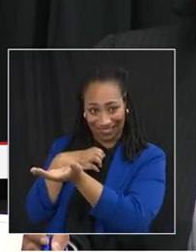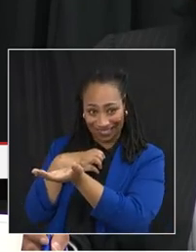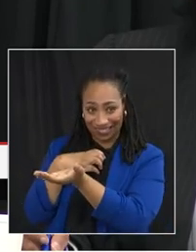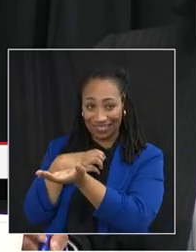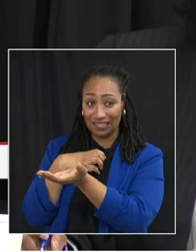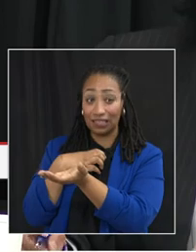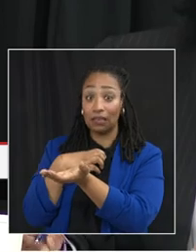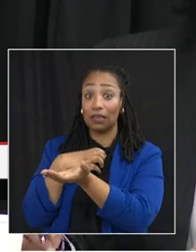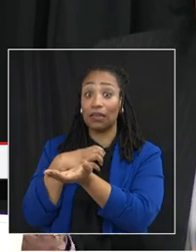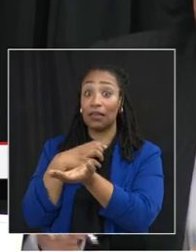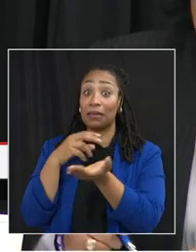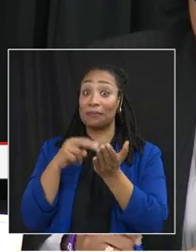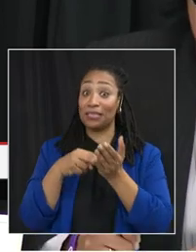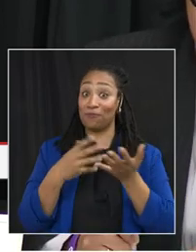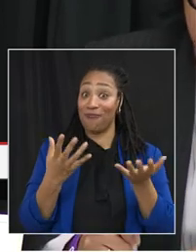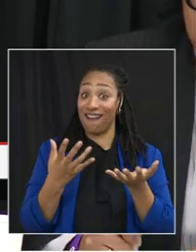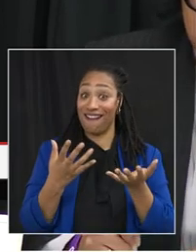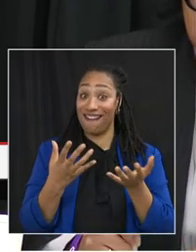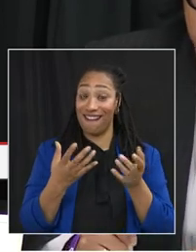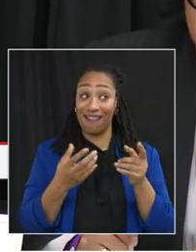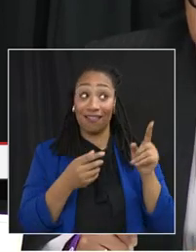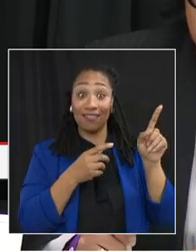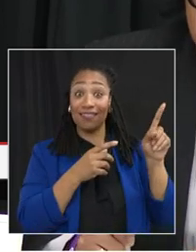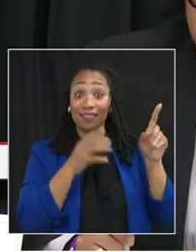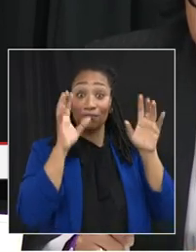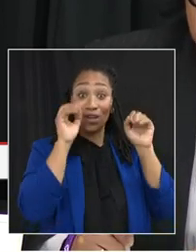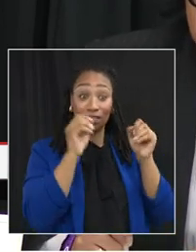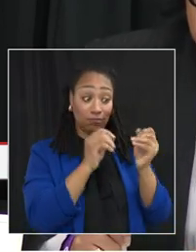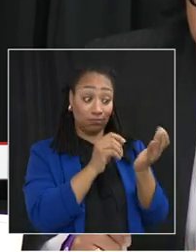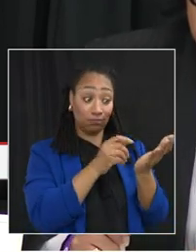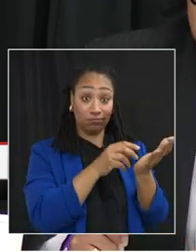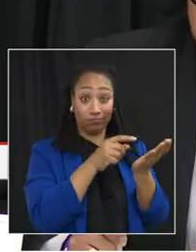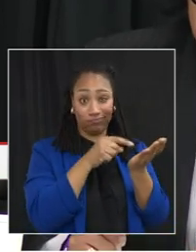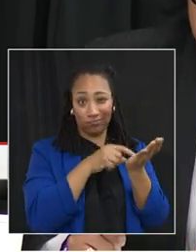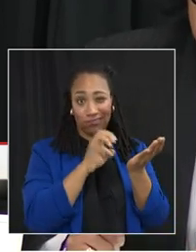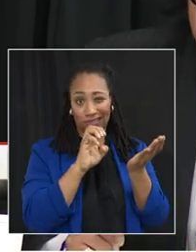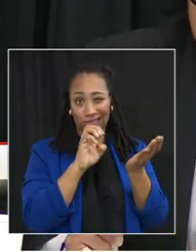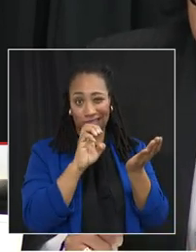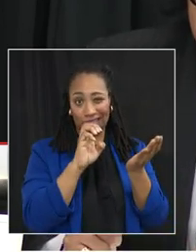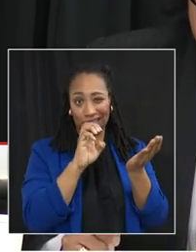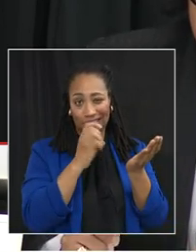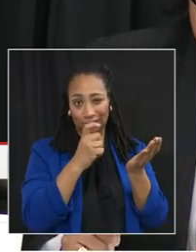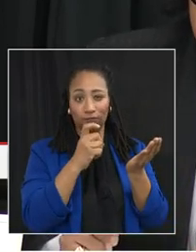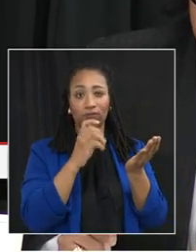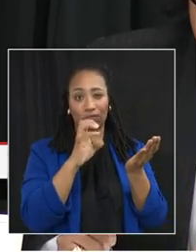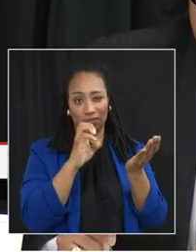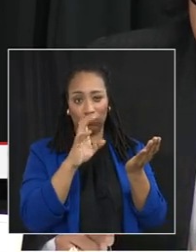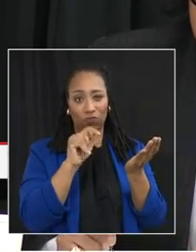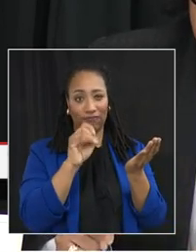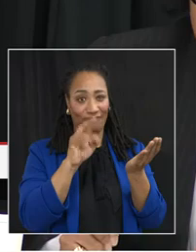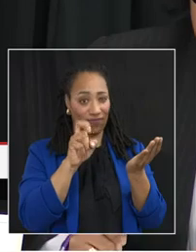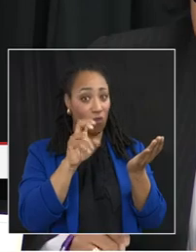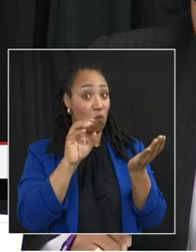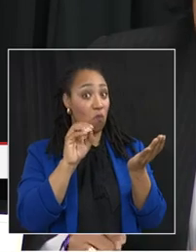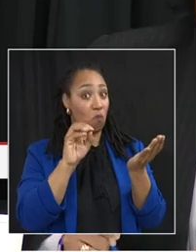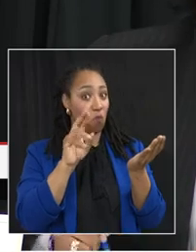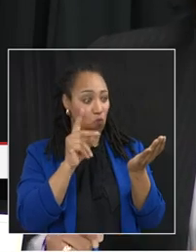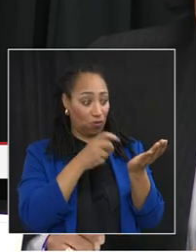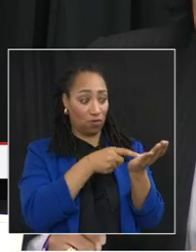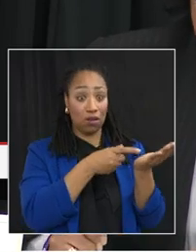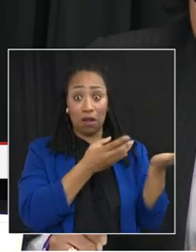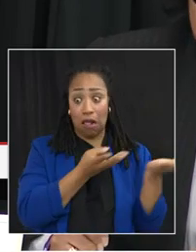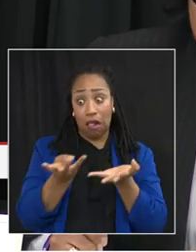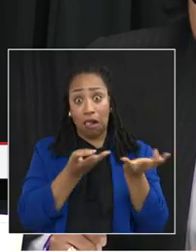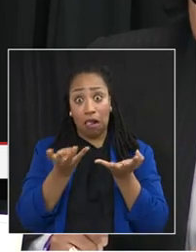of Representatives, which it could more likely get through there, even though they have a very, very slim margin. Getting through